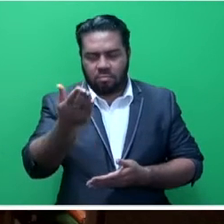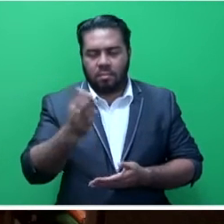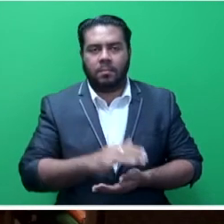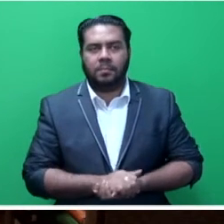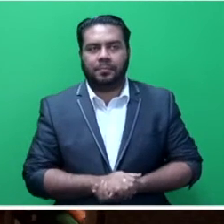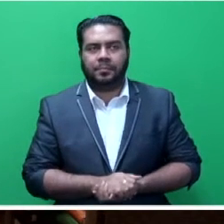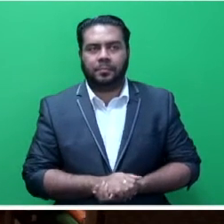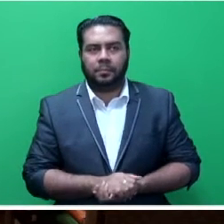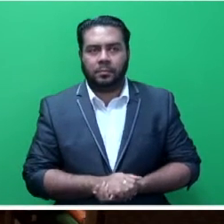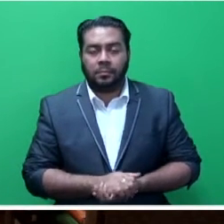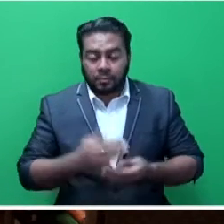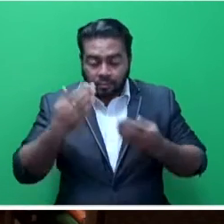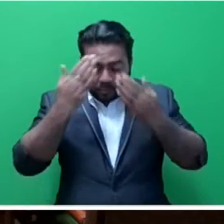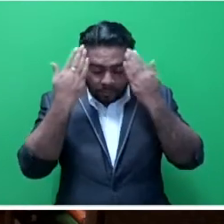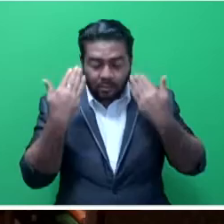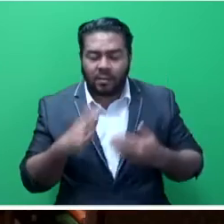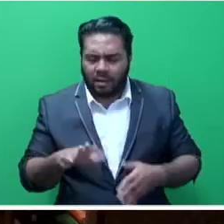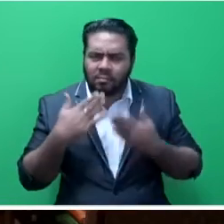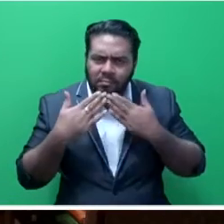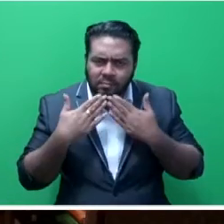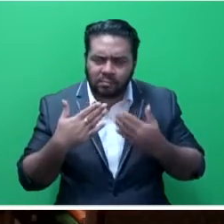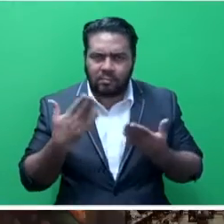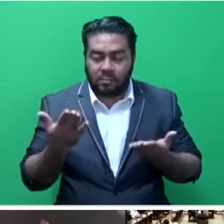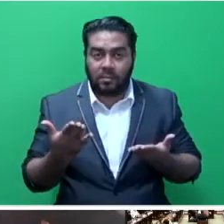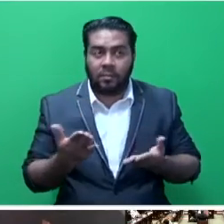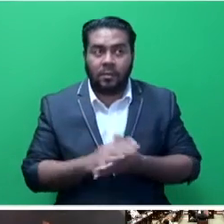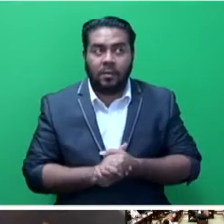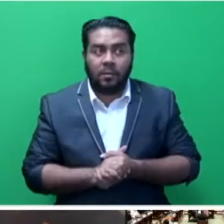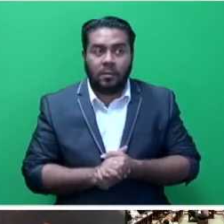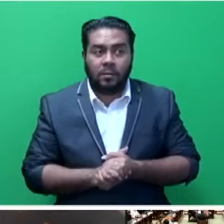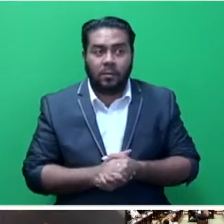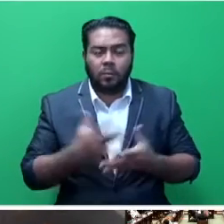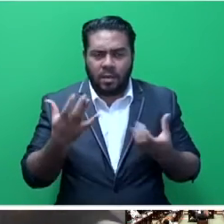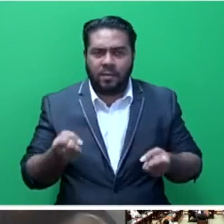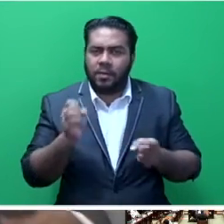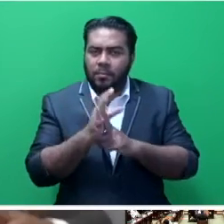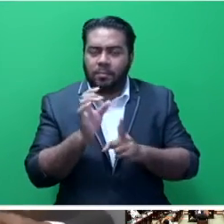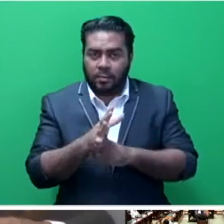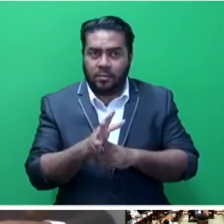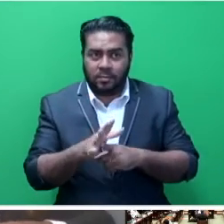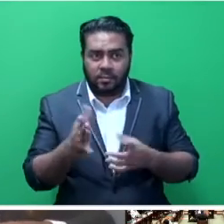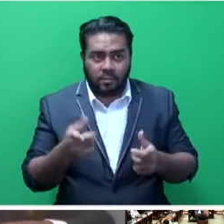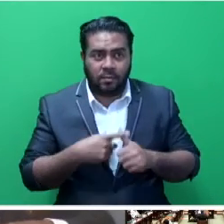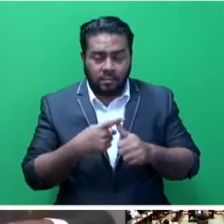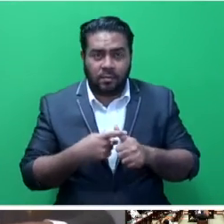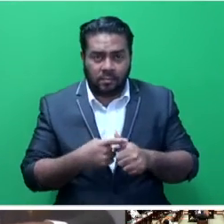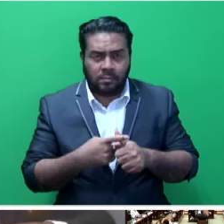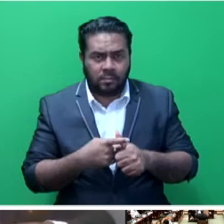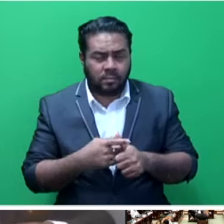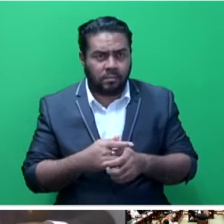Honourable Speaker, I thank the Honourable Member for the question. Honourable Speaker, a considerable component of the answers to this question would be